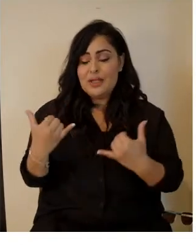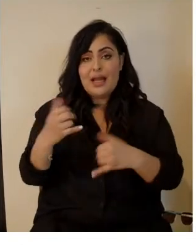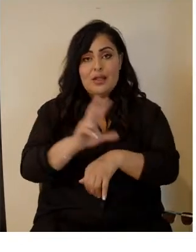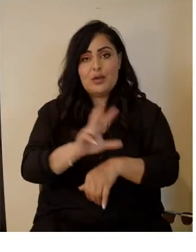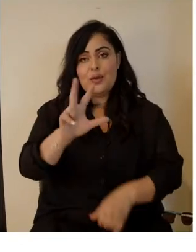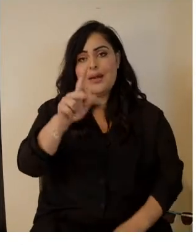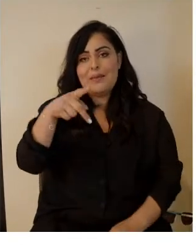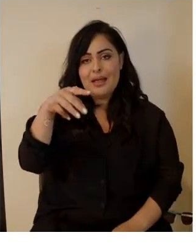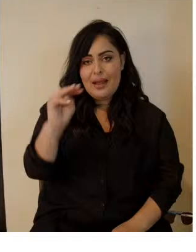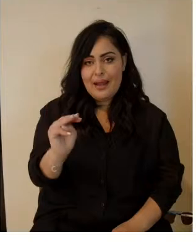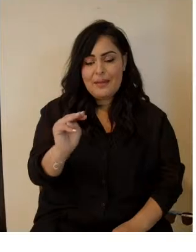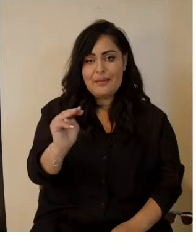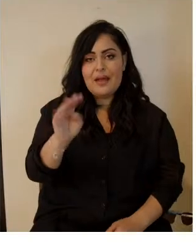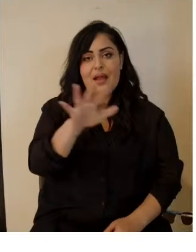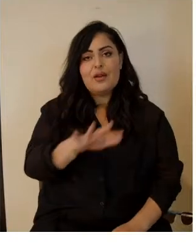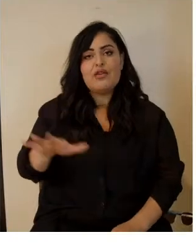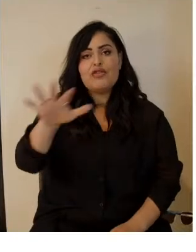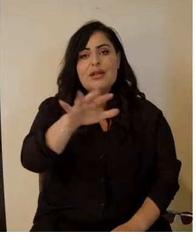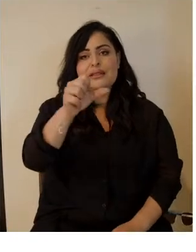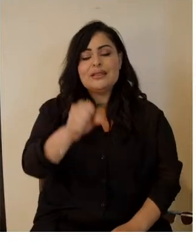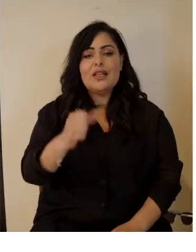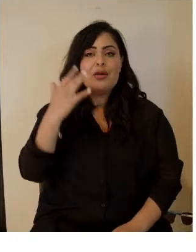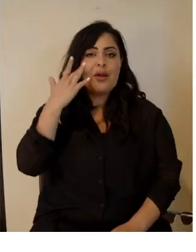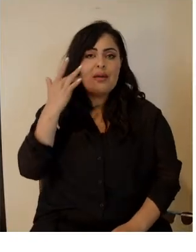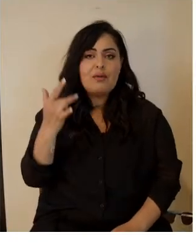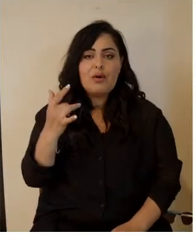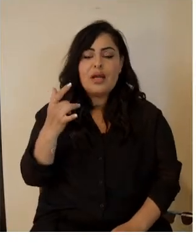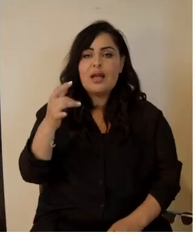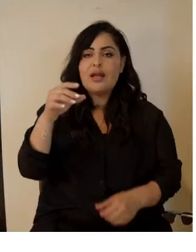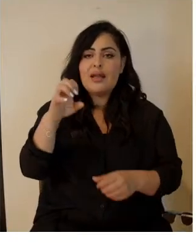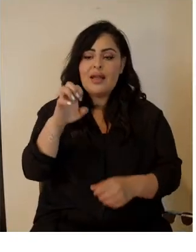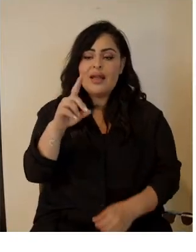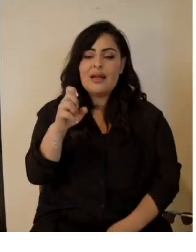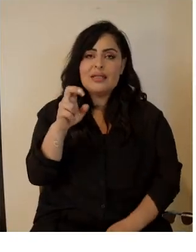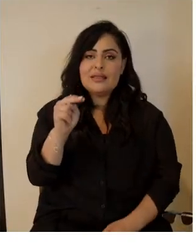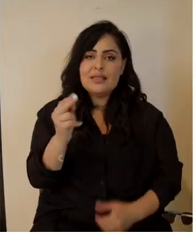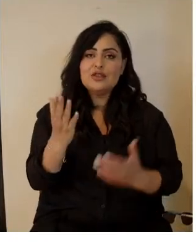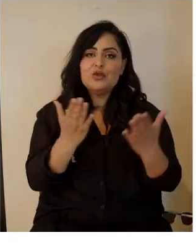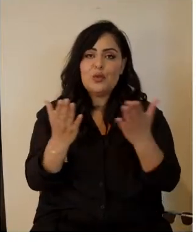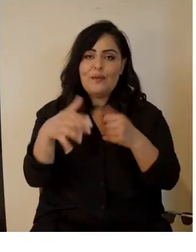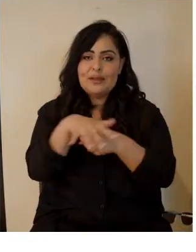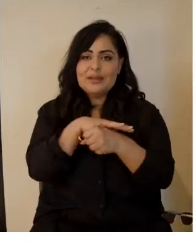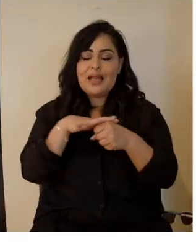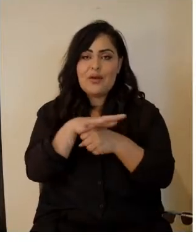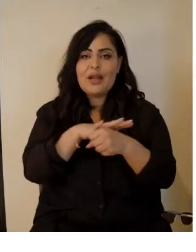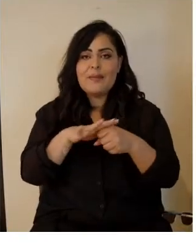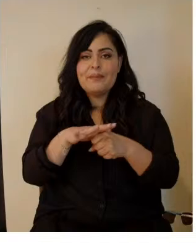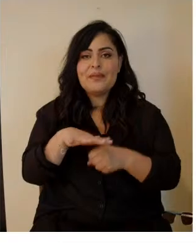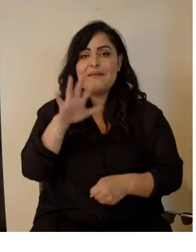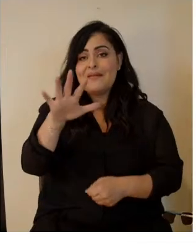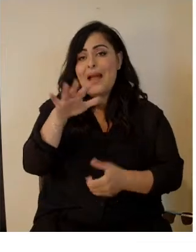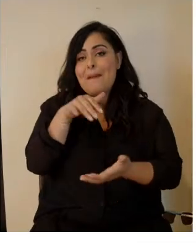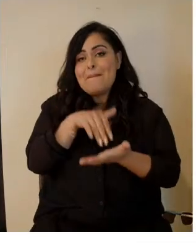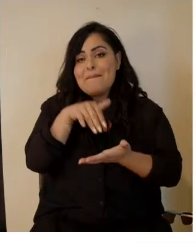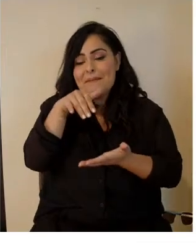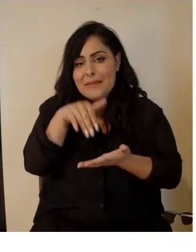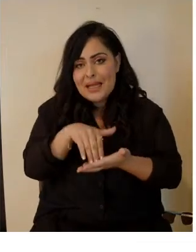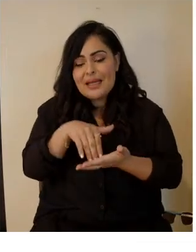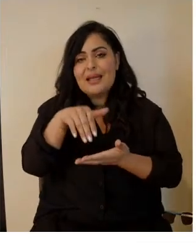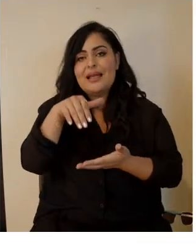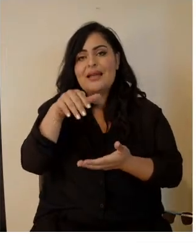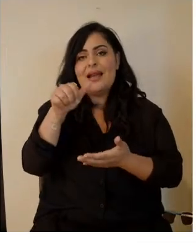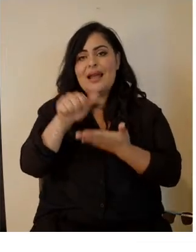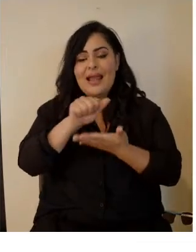I can report that across the Southern California Edison service area, out of 5 million total customer